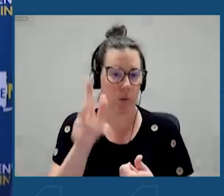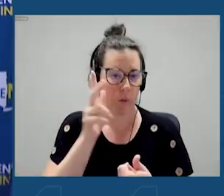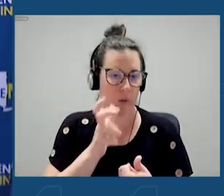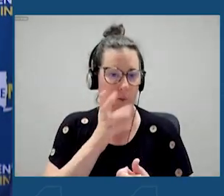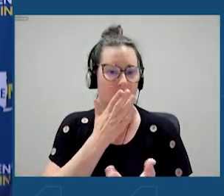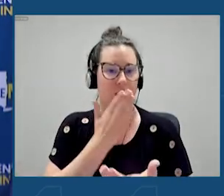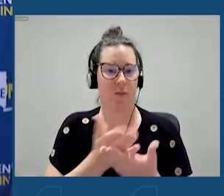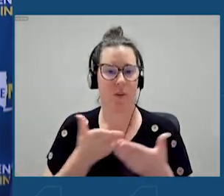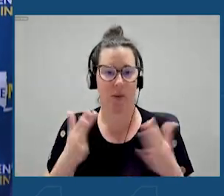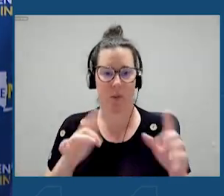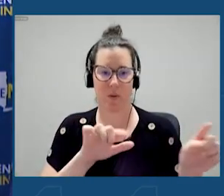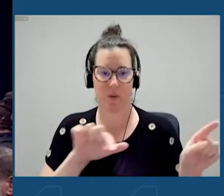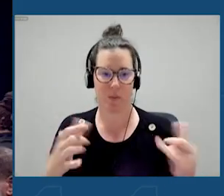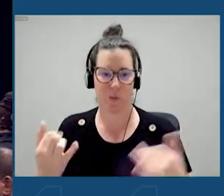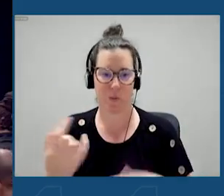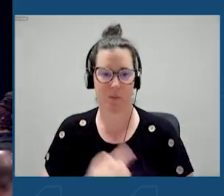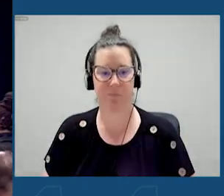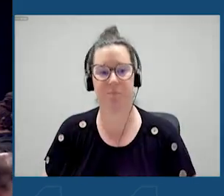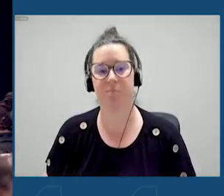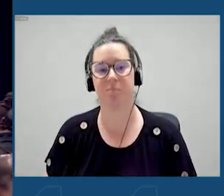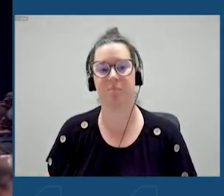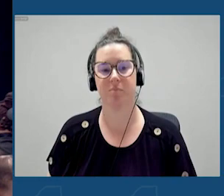today.